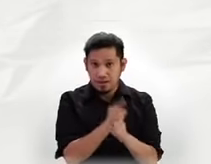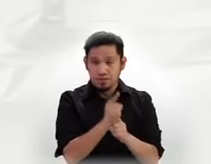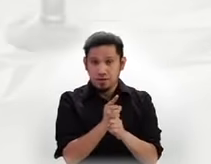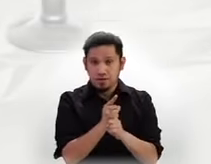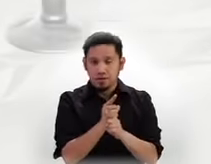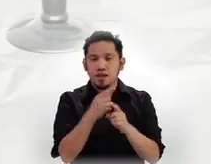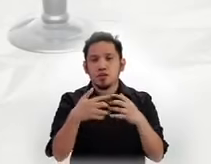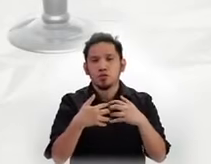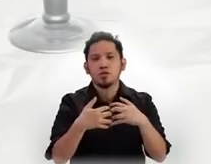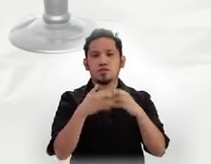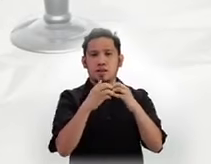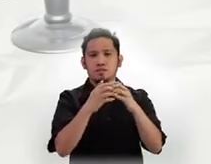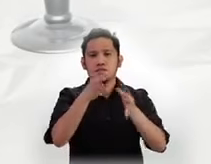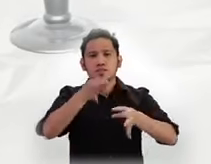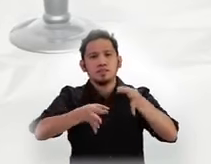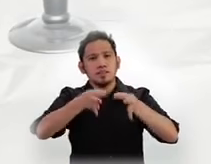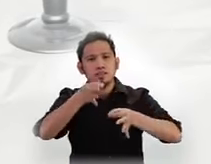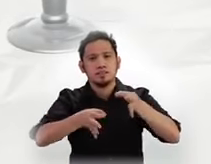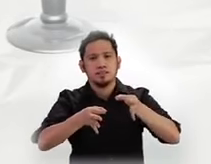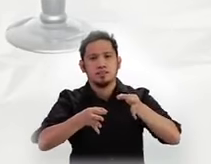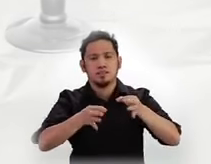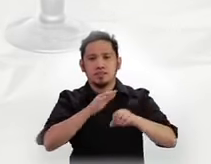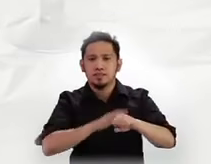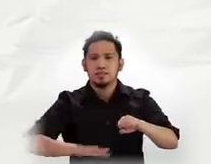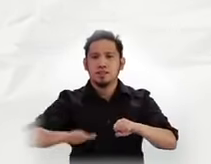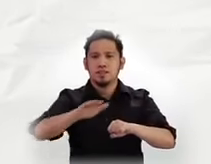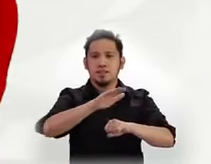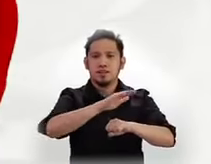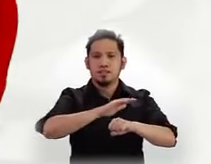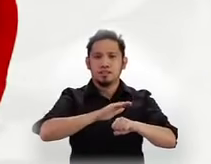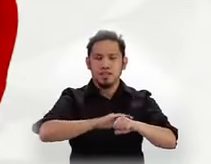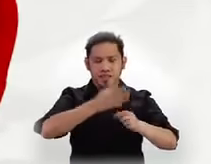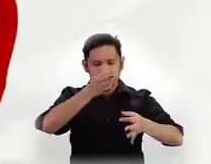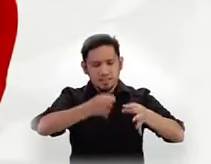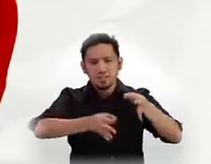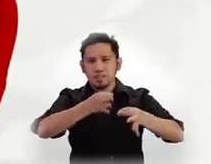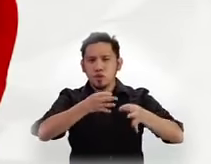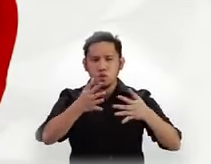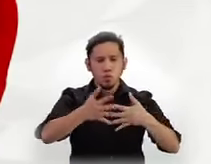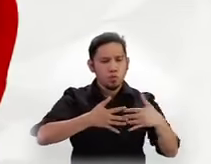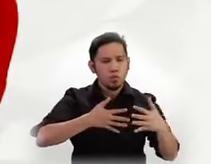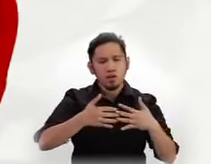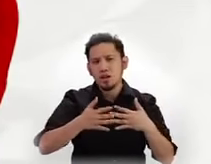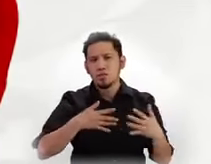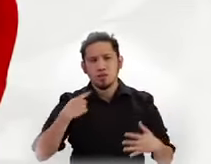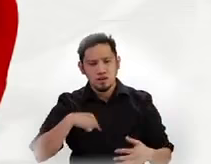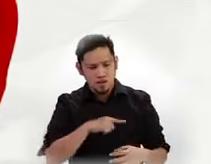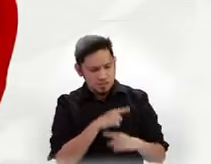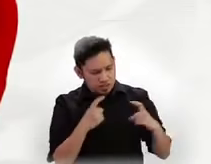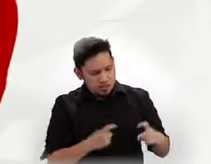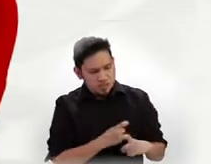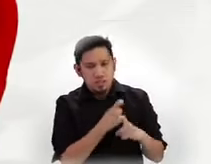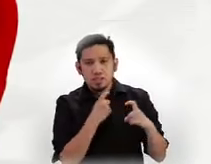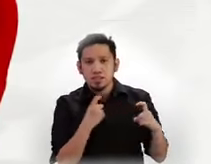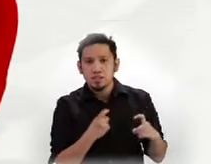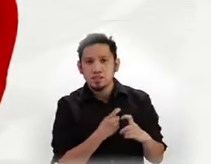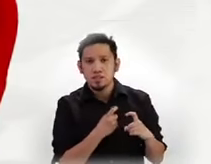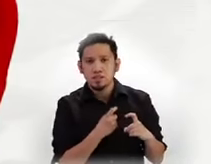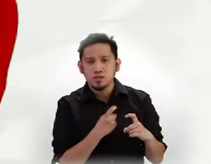and to restore justice to the land. Justice. Whenever we sin,